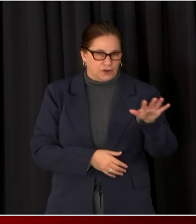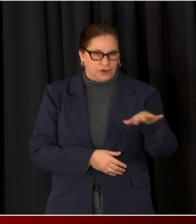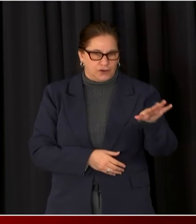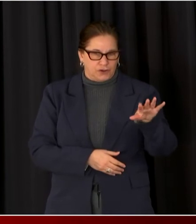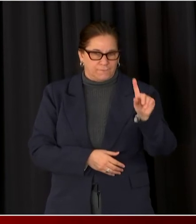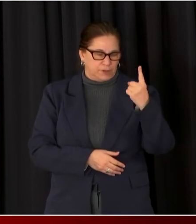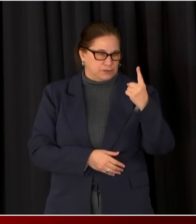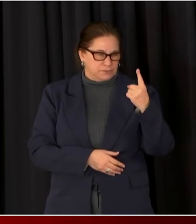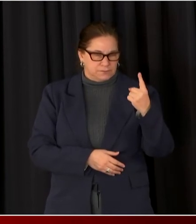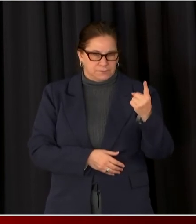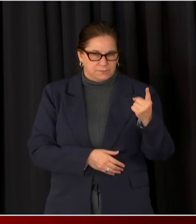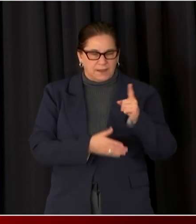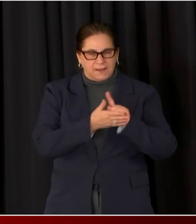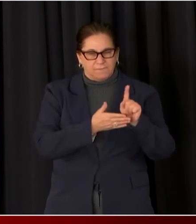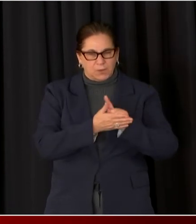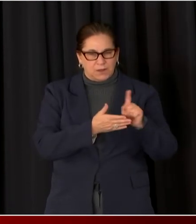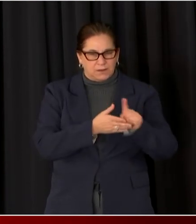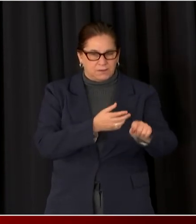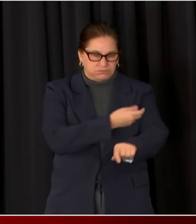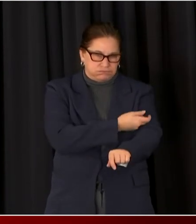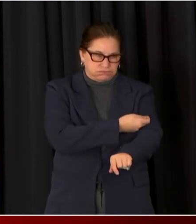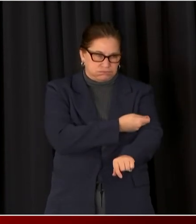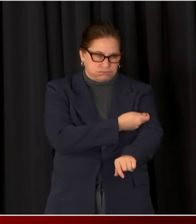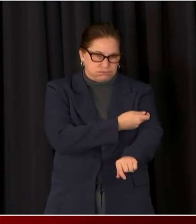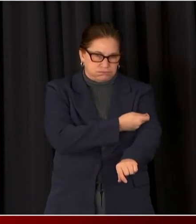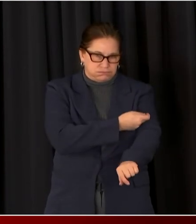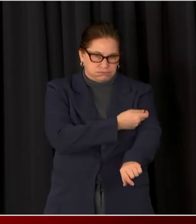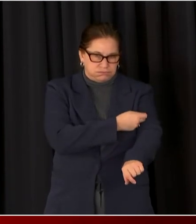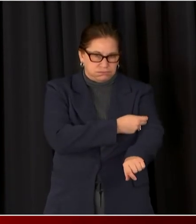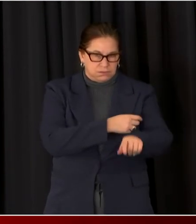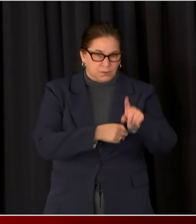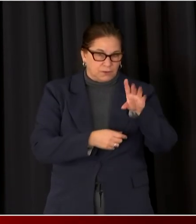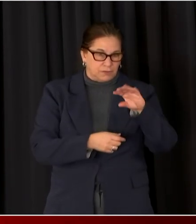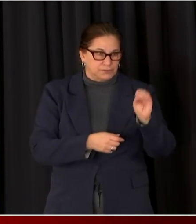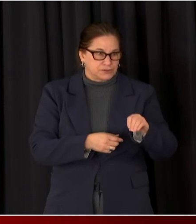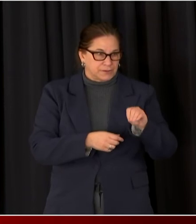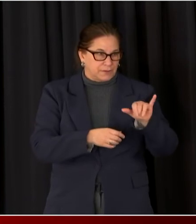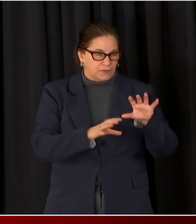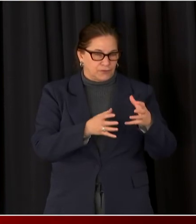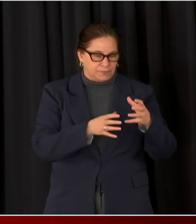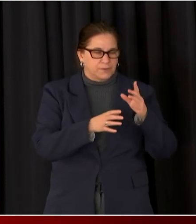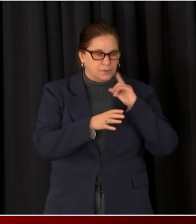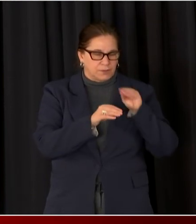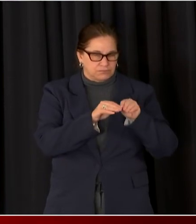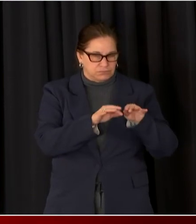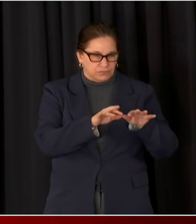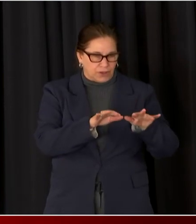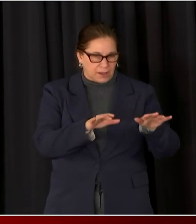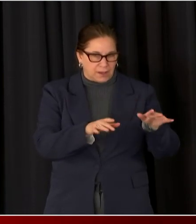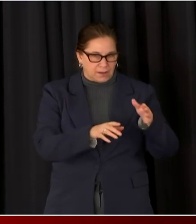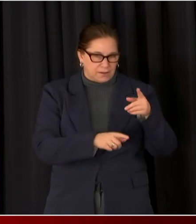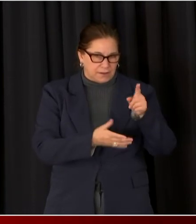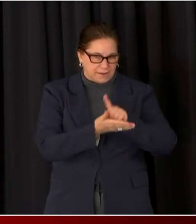phase at the same time. And so there is a further stratification required within each